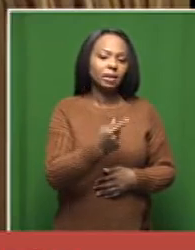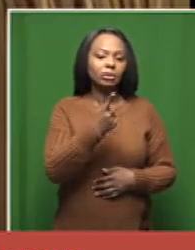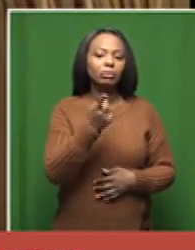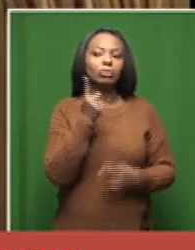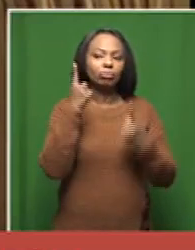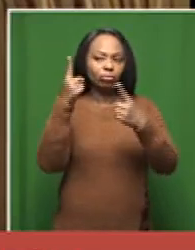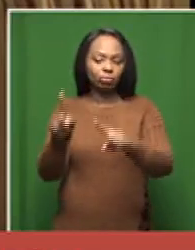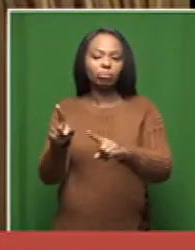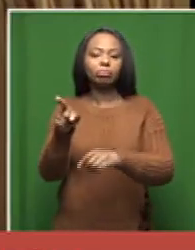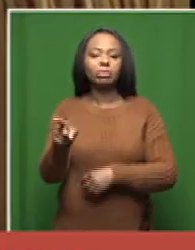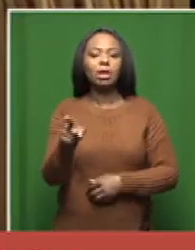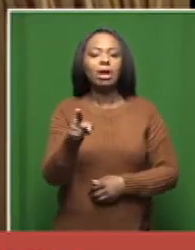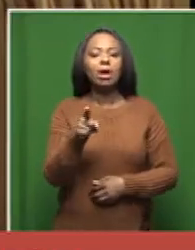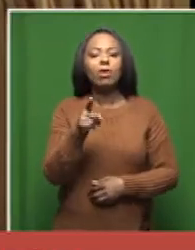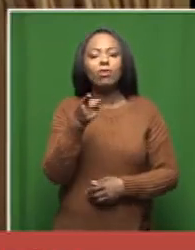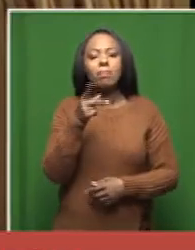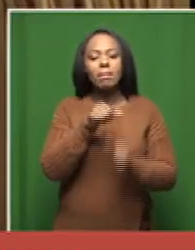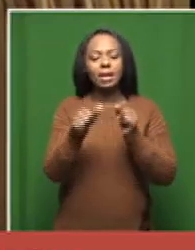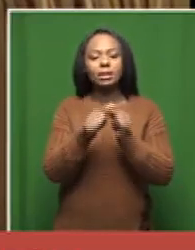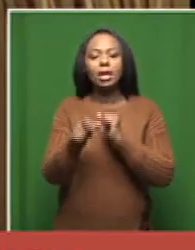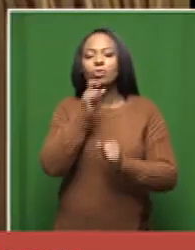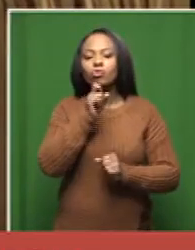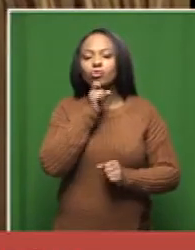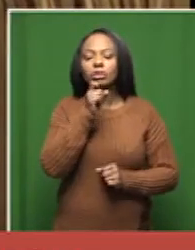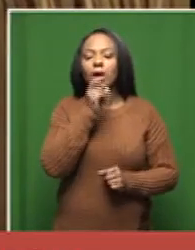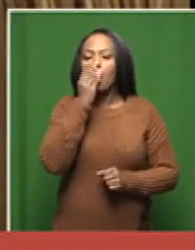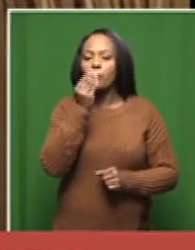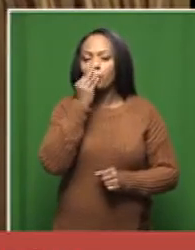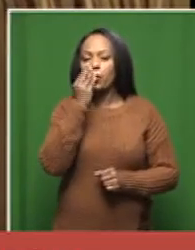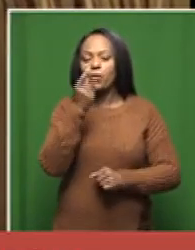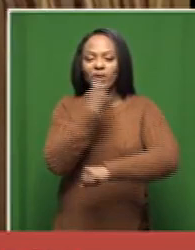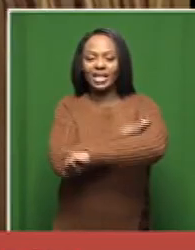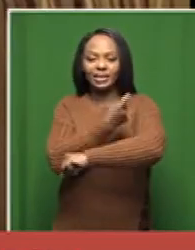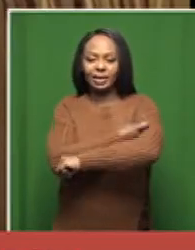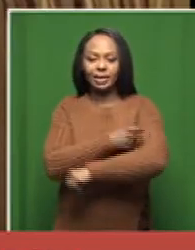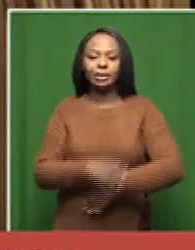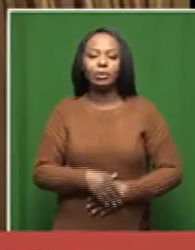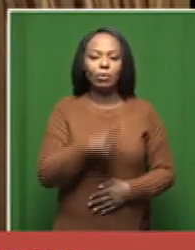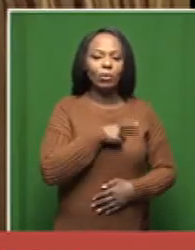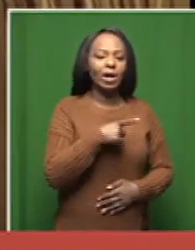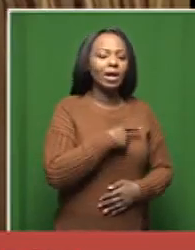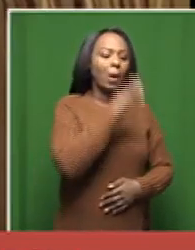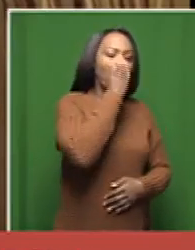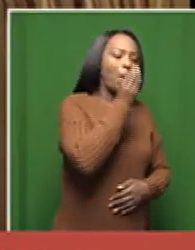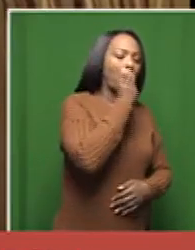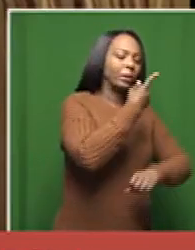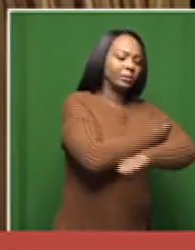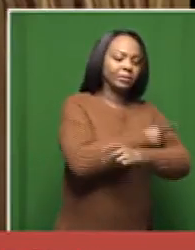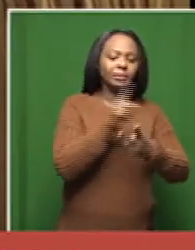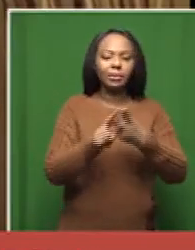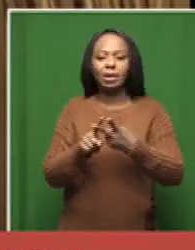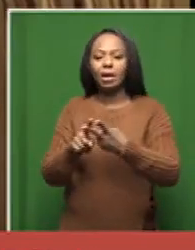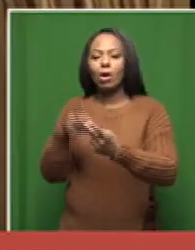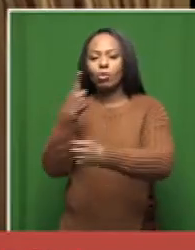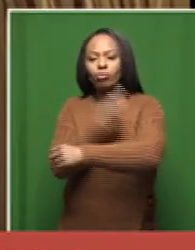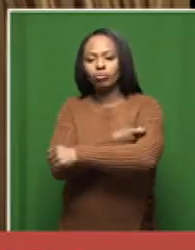available to take the flu vaccine. It'll be terrible if you have a co-infection influenza as well as COVID-19, and that can be quite